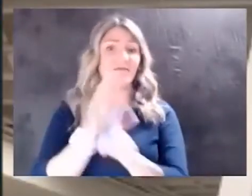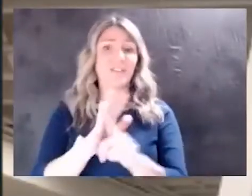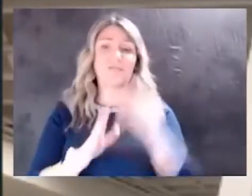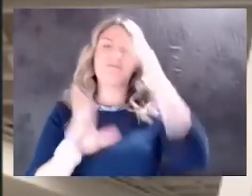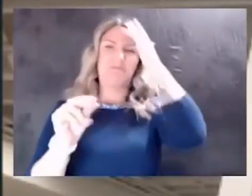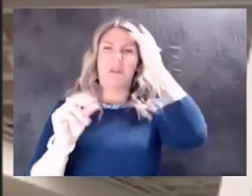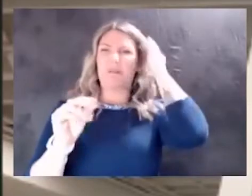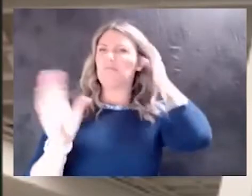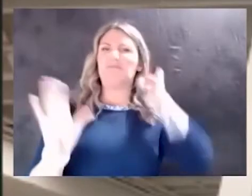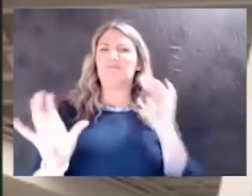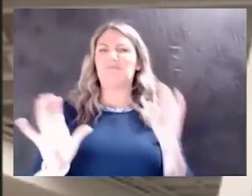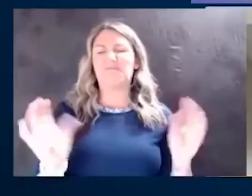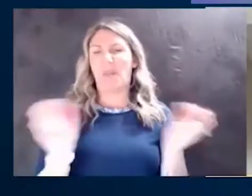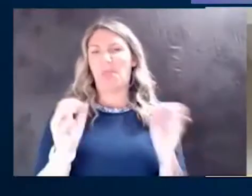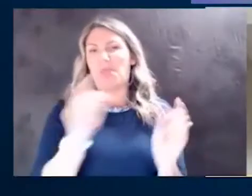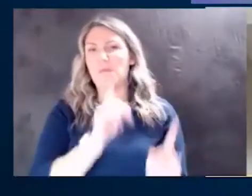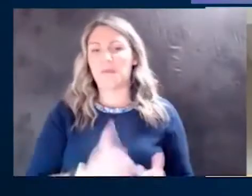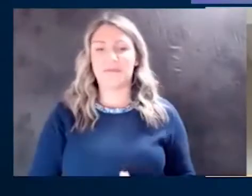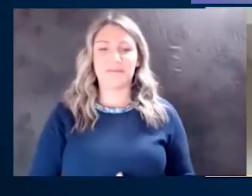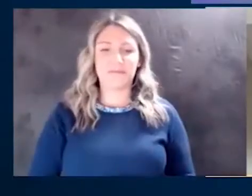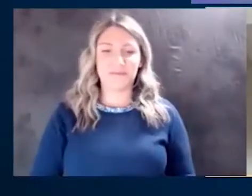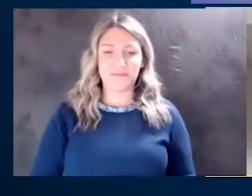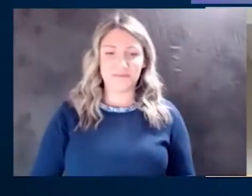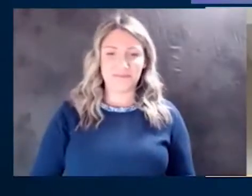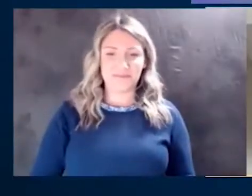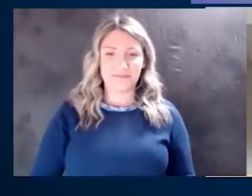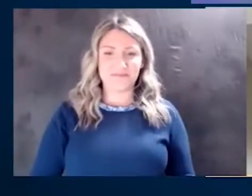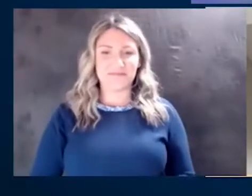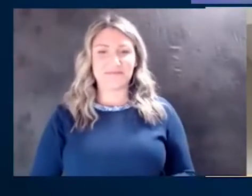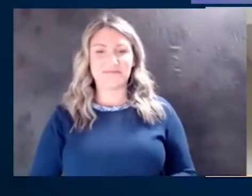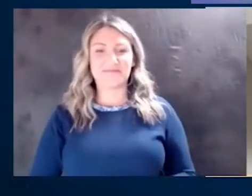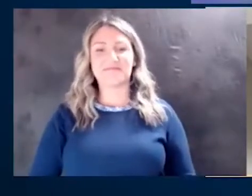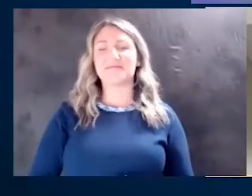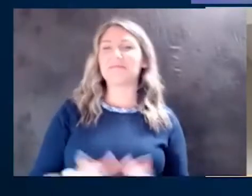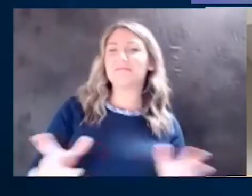No, not really. All right. And has this allowed you to get a little bit more back to normal?